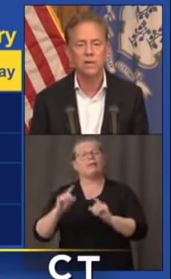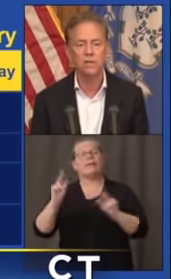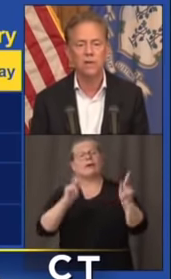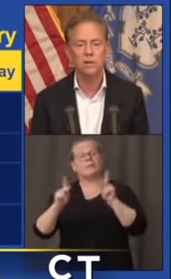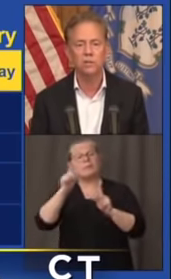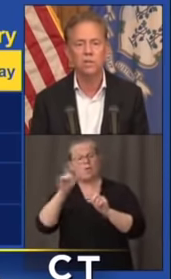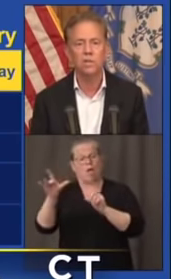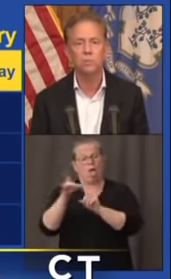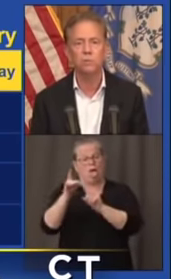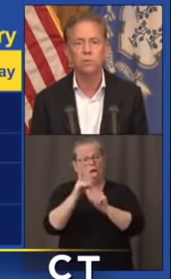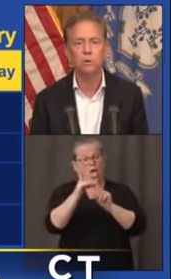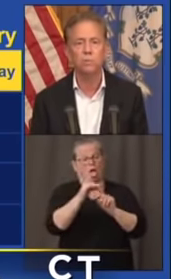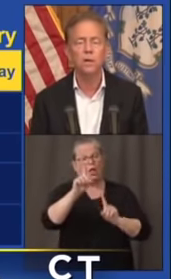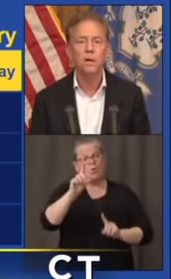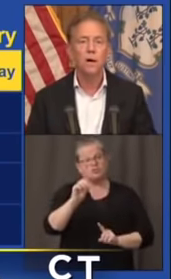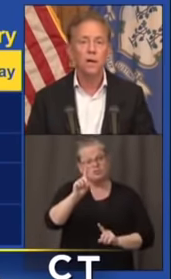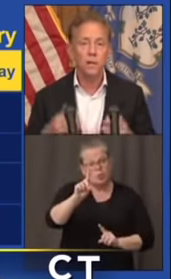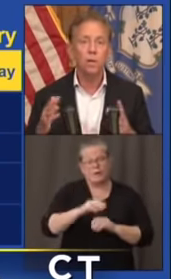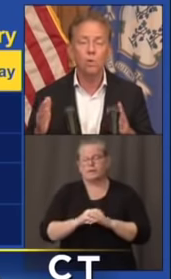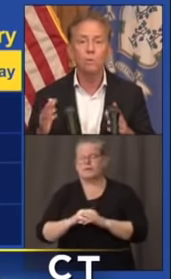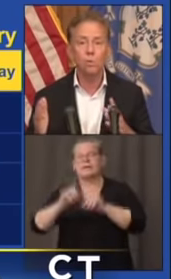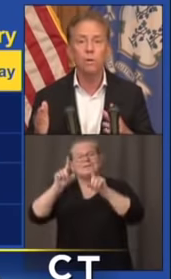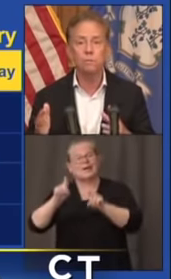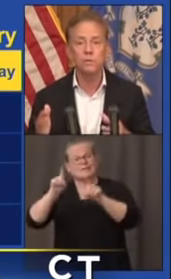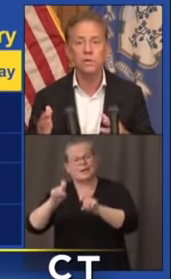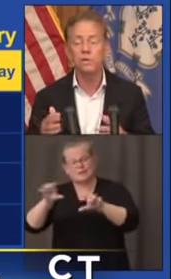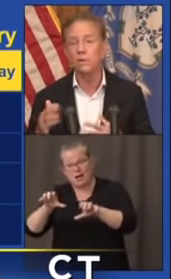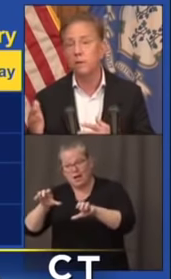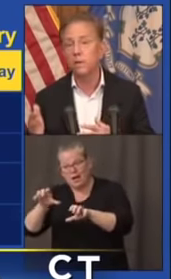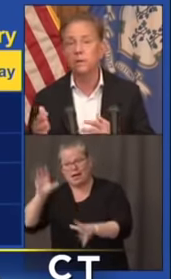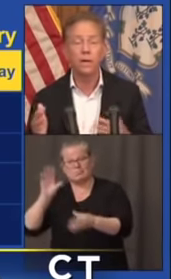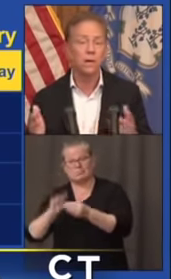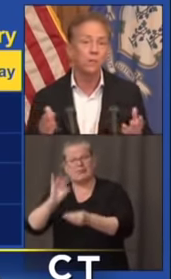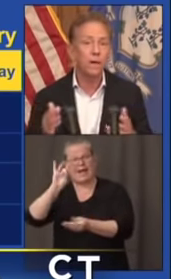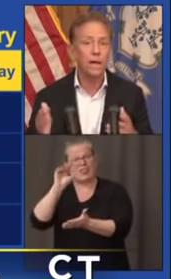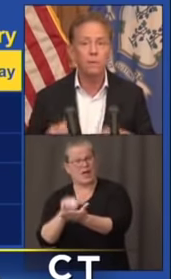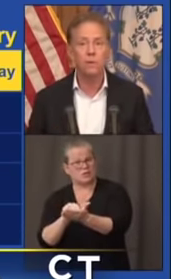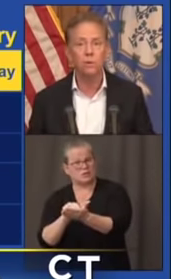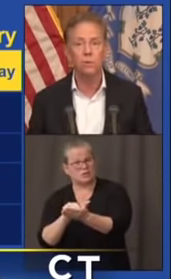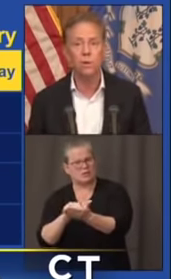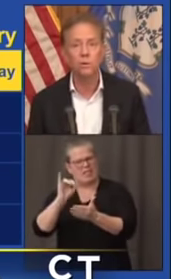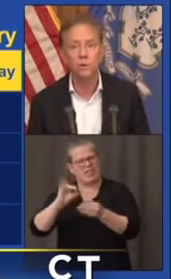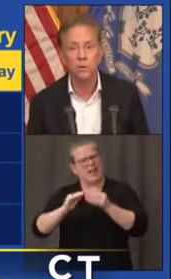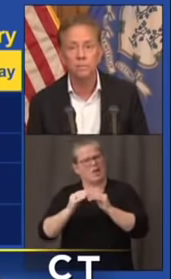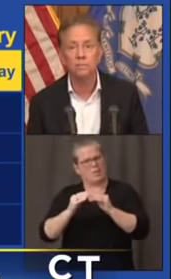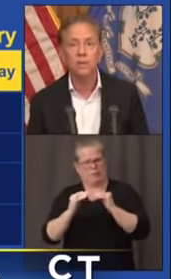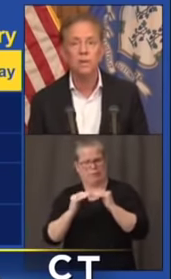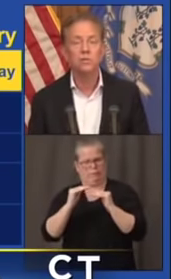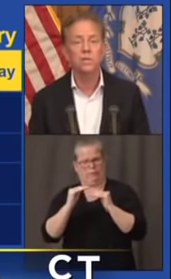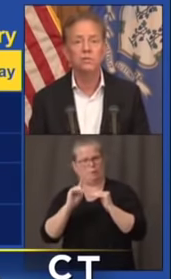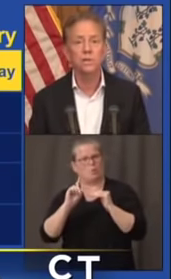out of 8,000 tests performed, a little over 1%. You may go, hey, what happened? I thought we were at